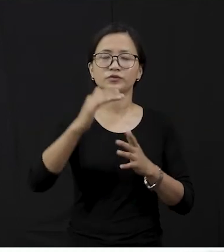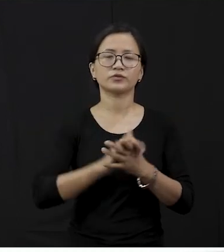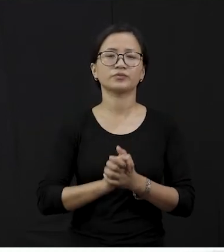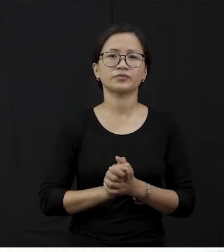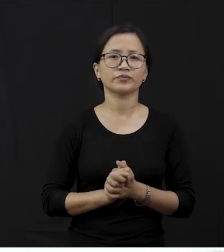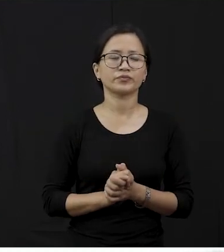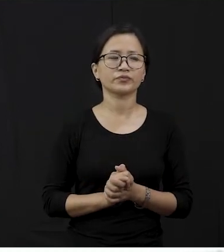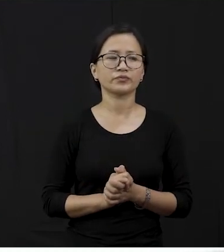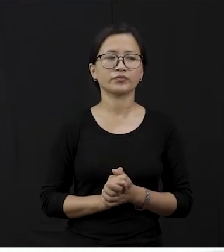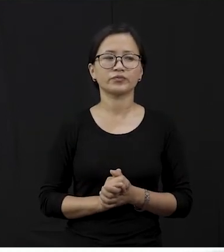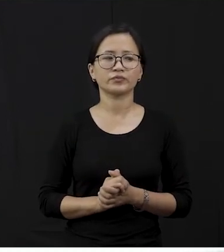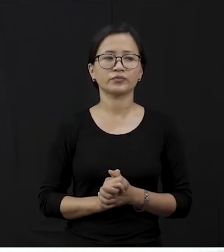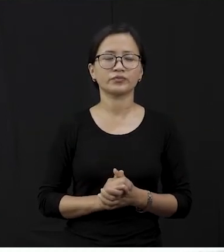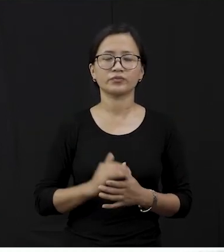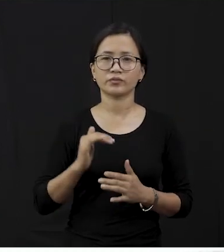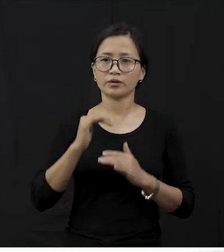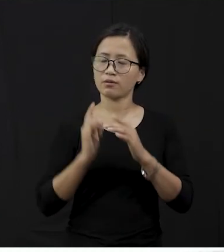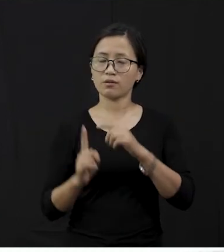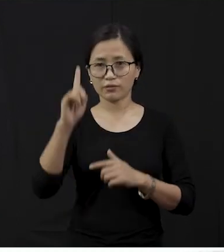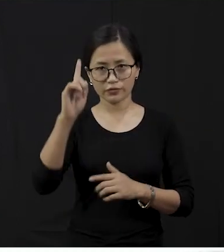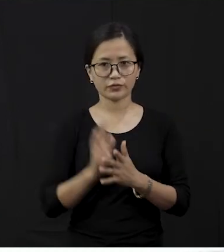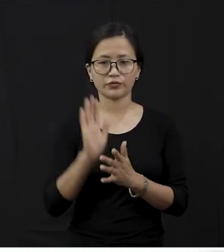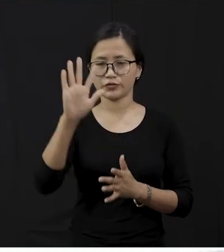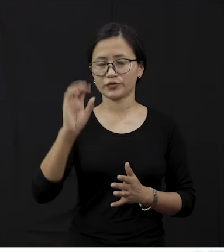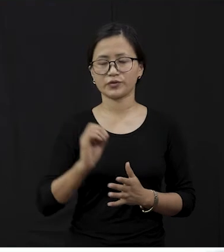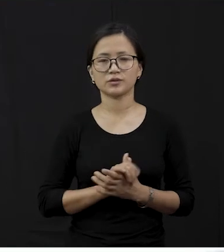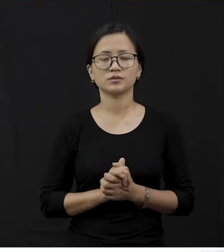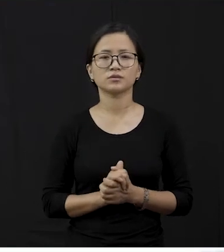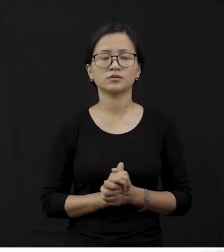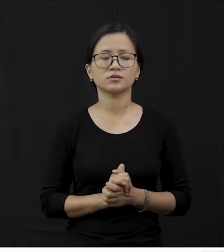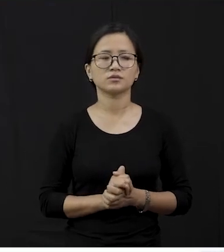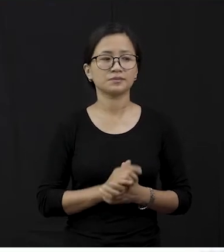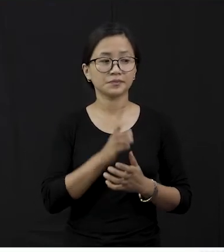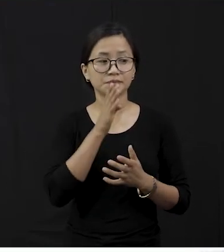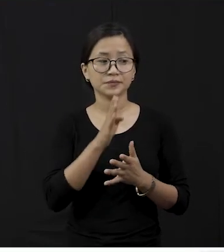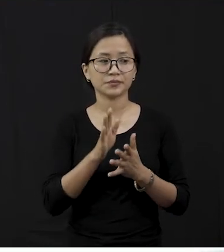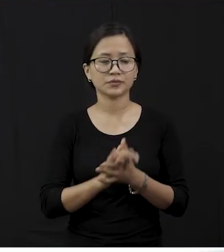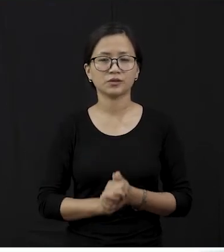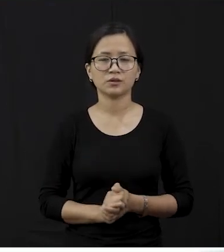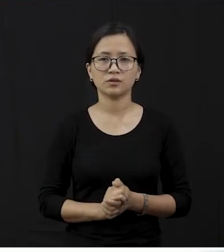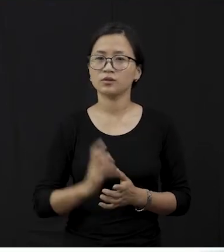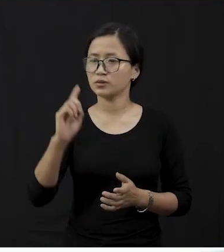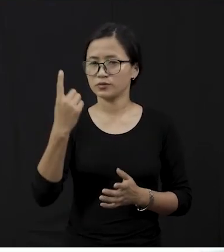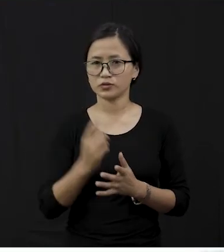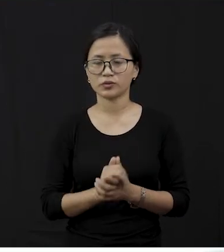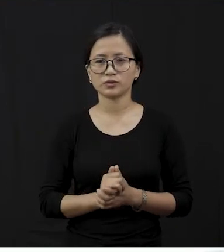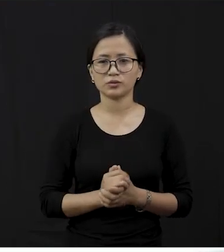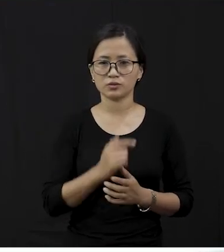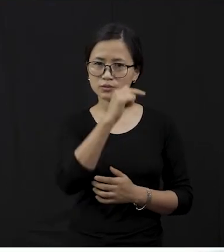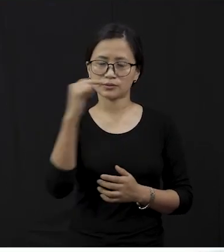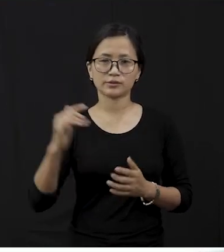50. 3 rows up from 50. Because we are going to